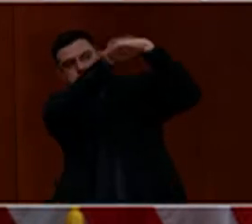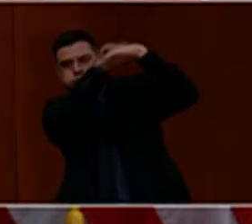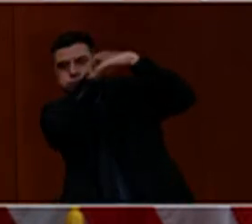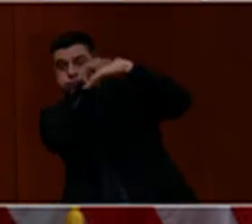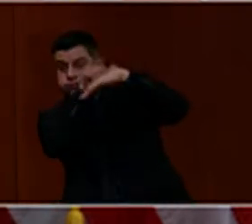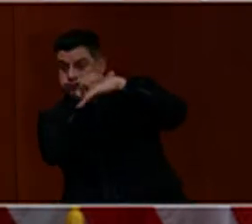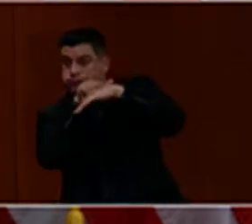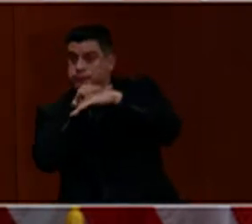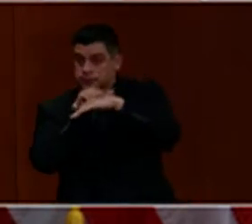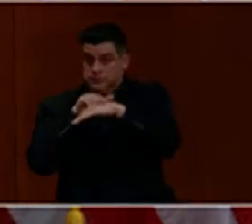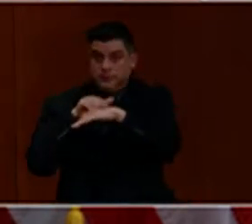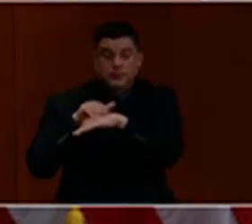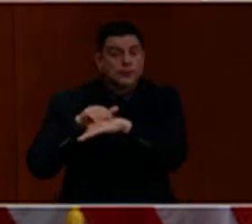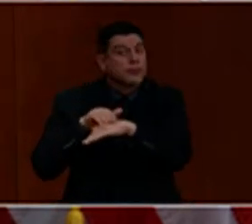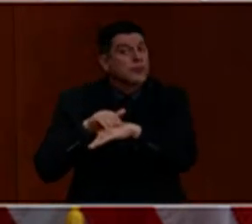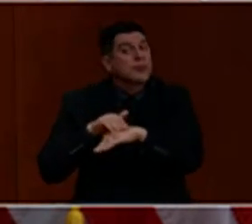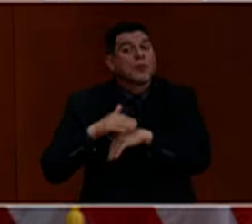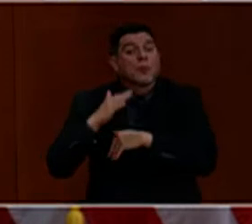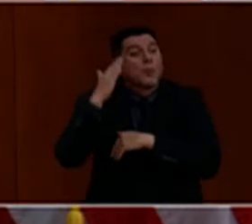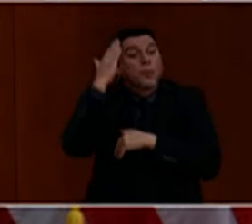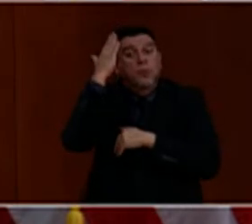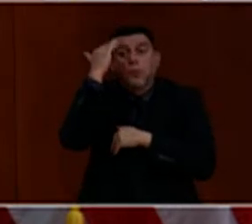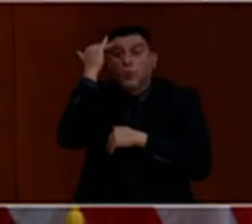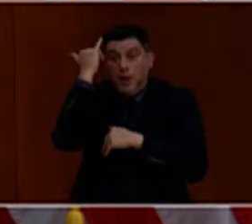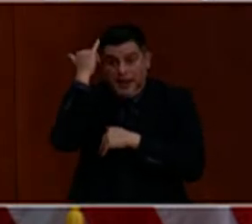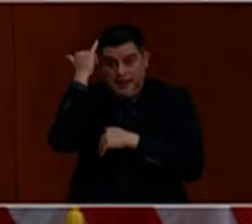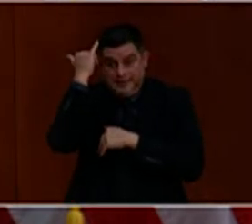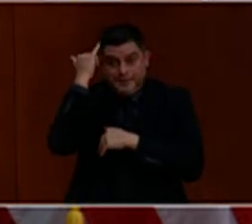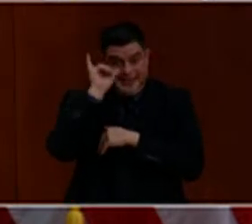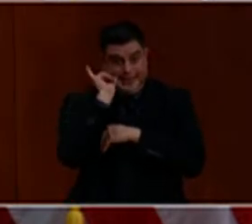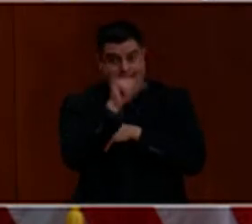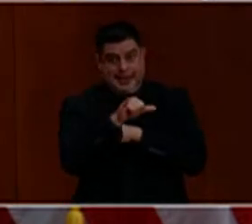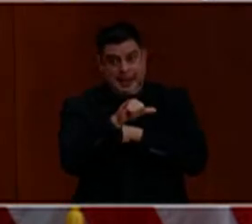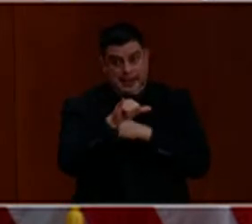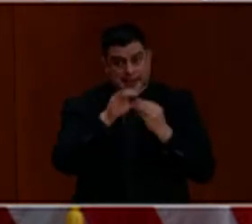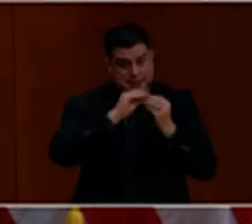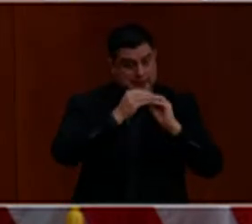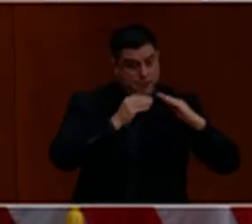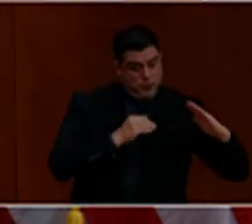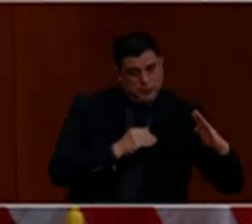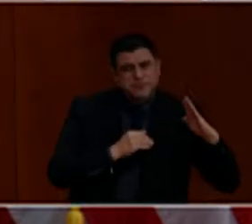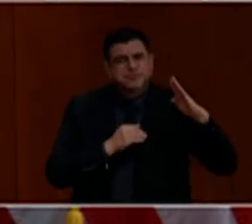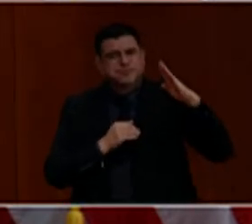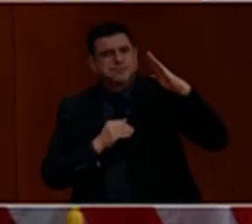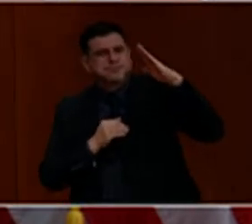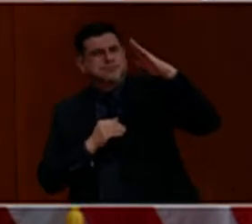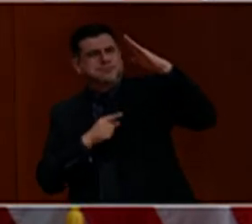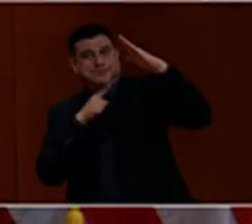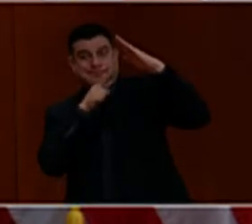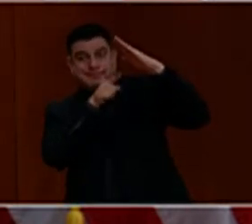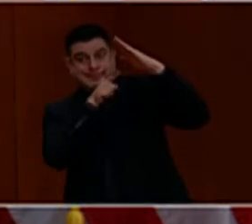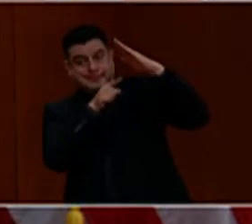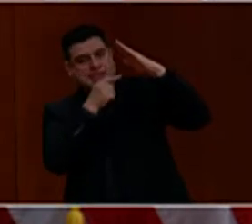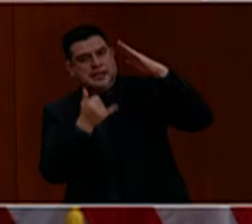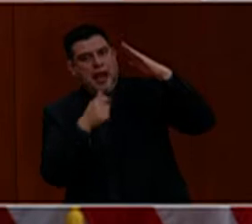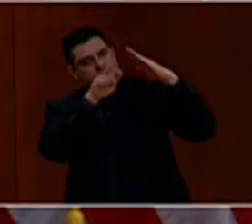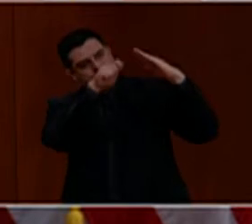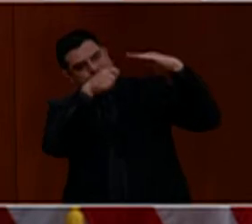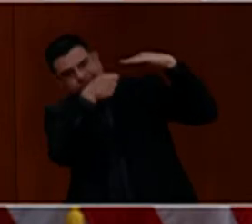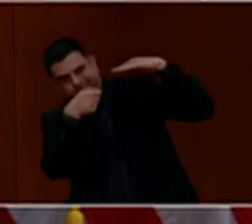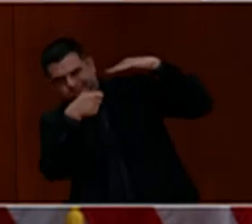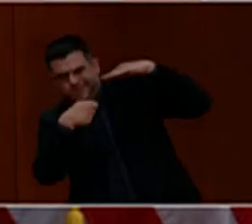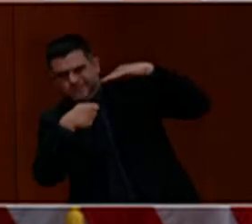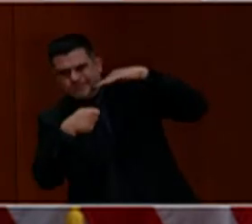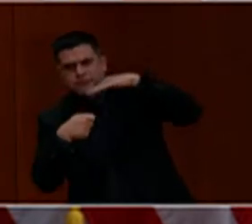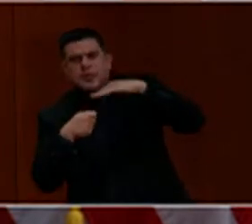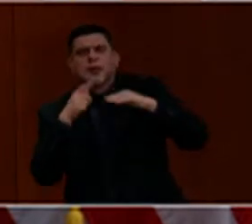indicated by the significant decline we've seen in Floridians going to the emergency department for COVID-like illness. We